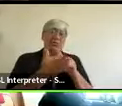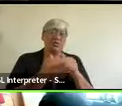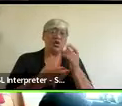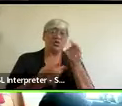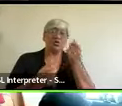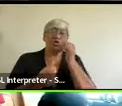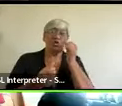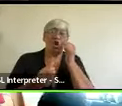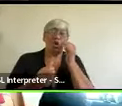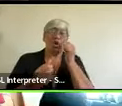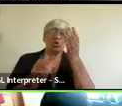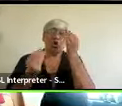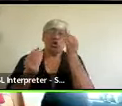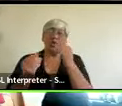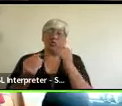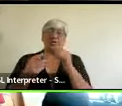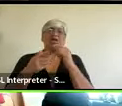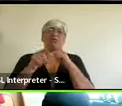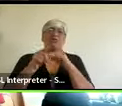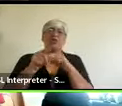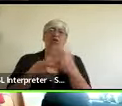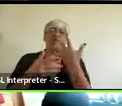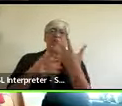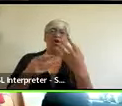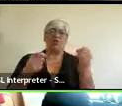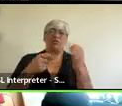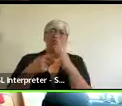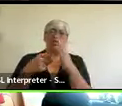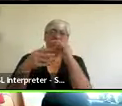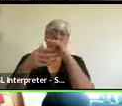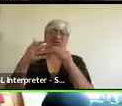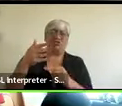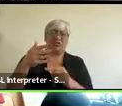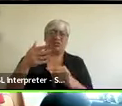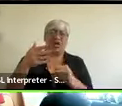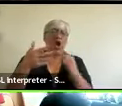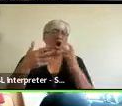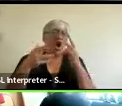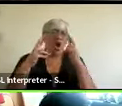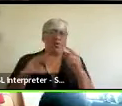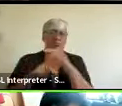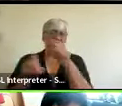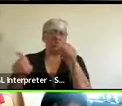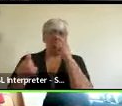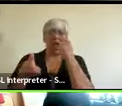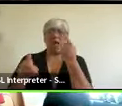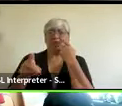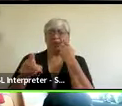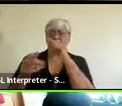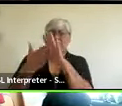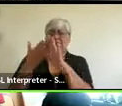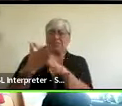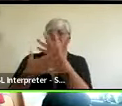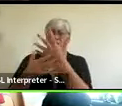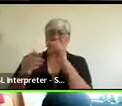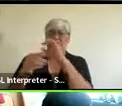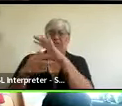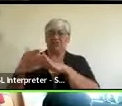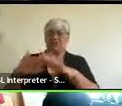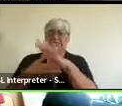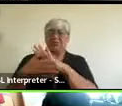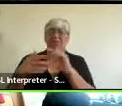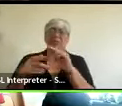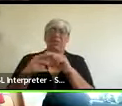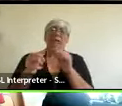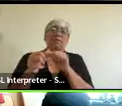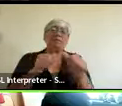and implement the 5 key competencies, which I hope you will look up later. Basically, the best place for children